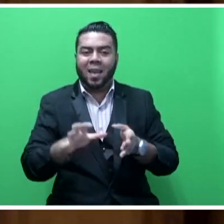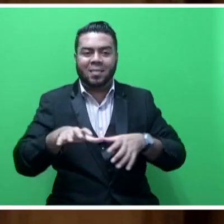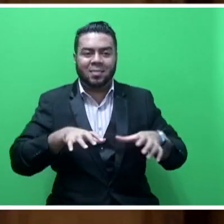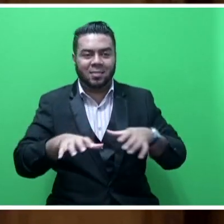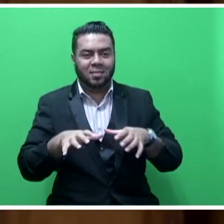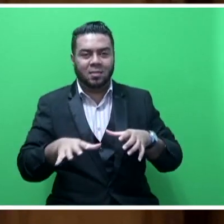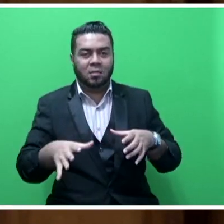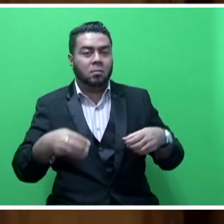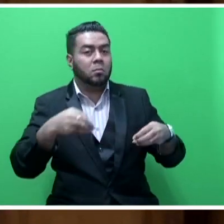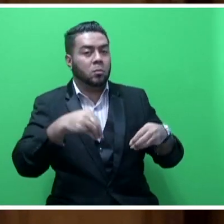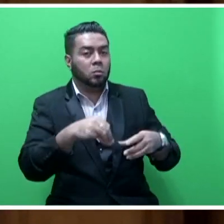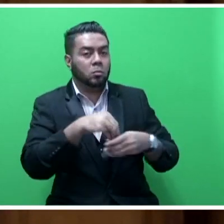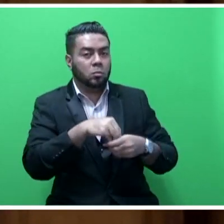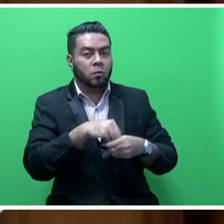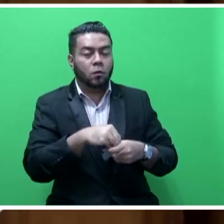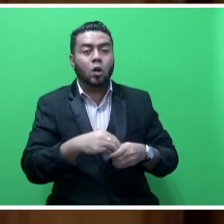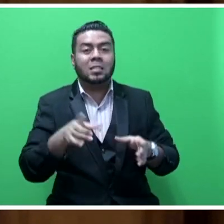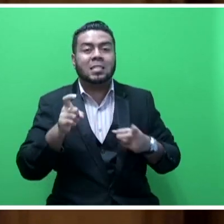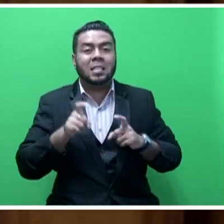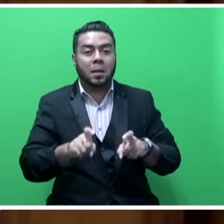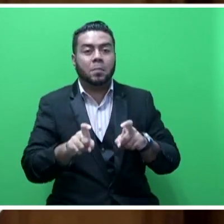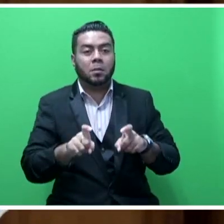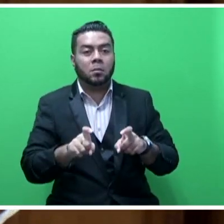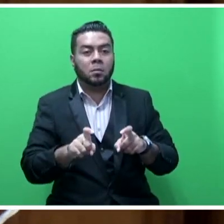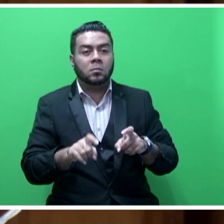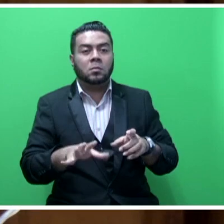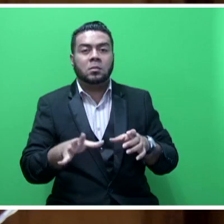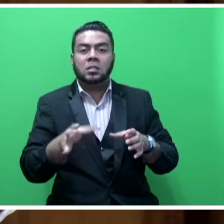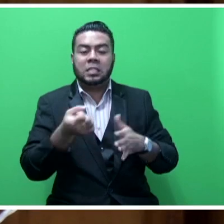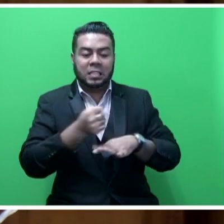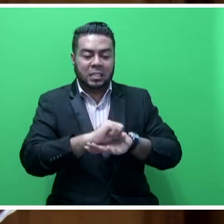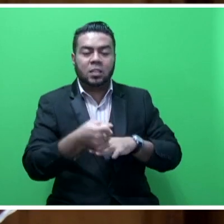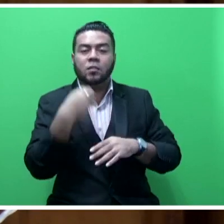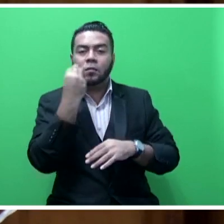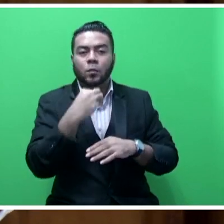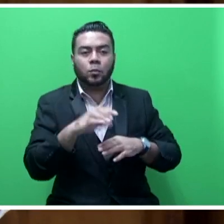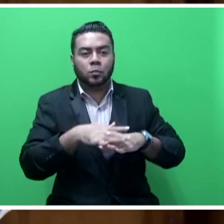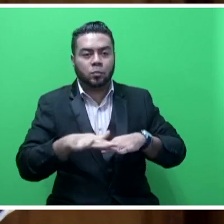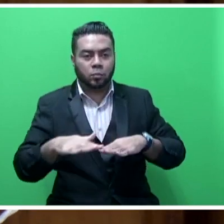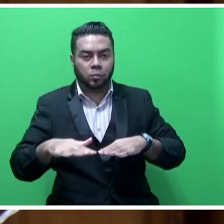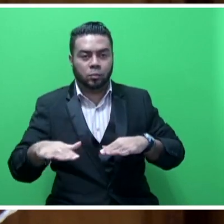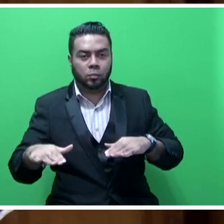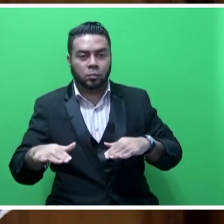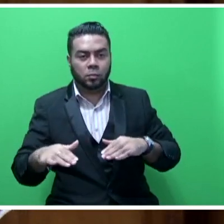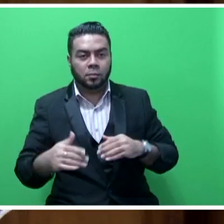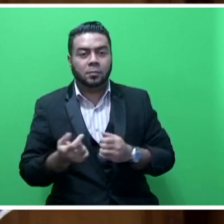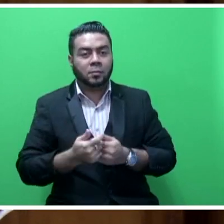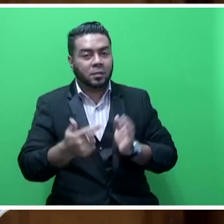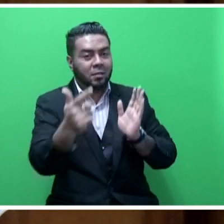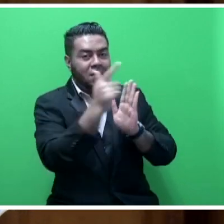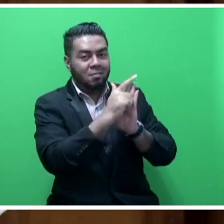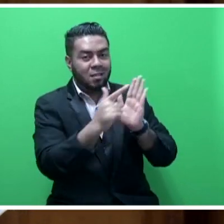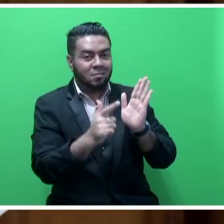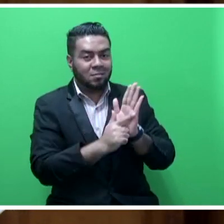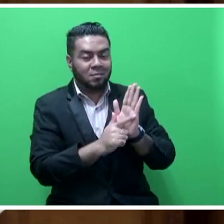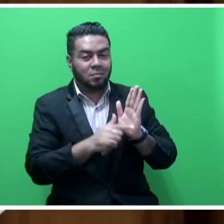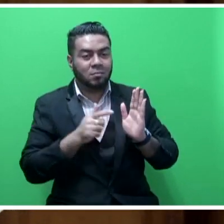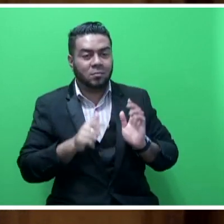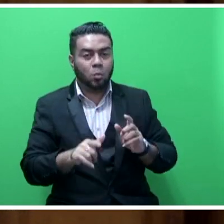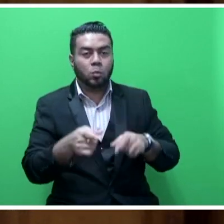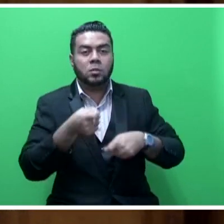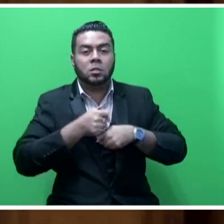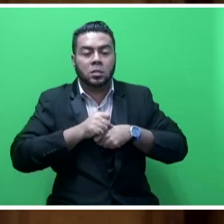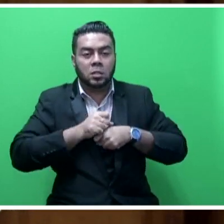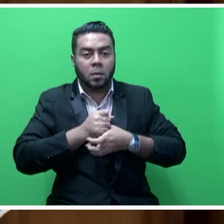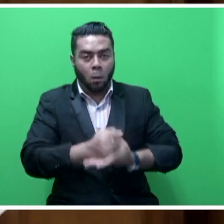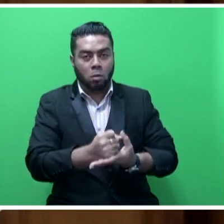geared towards the development of sustainable coastal seafood platform. The legislative provisions will support and